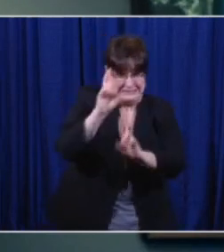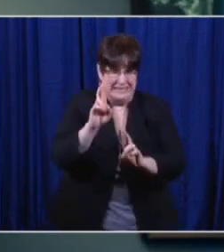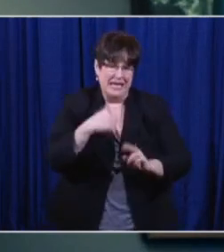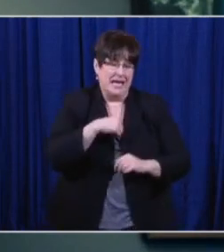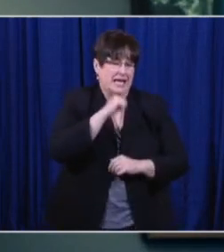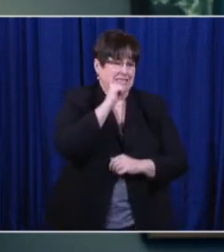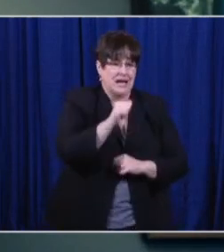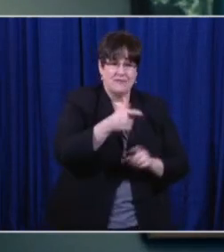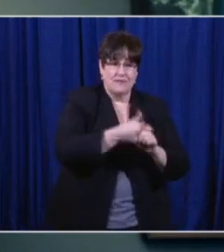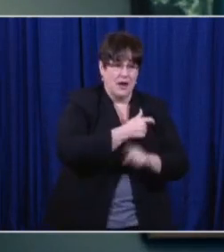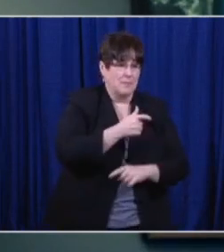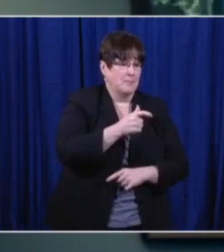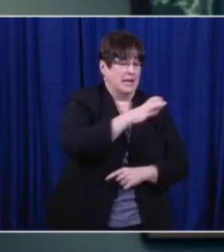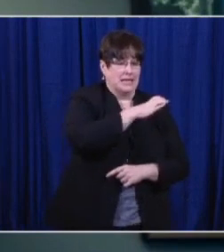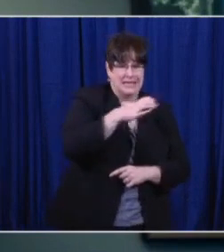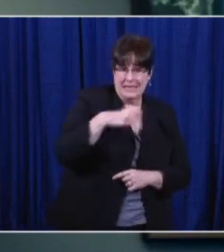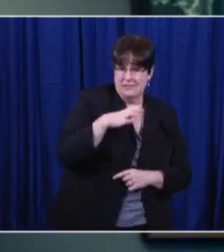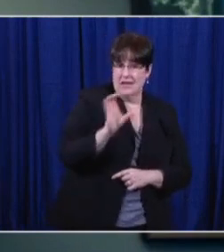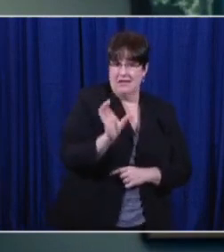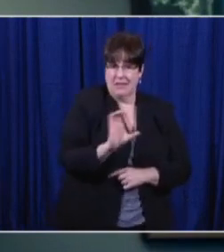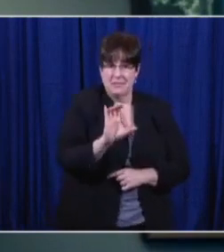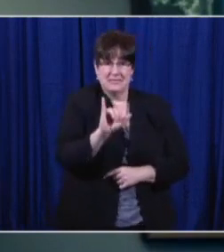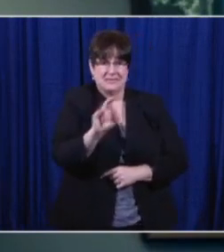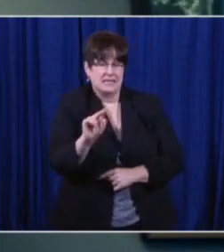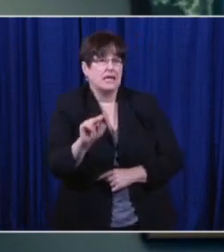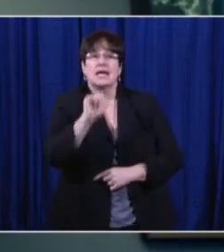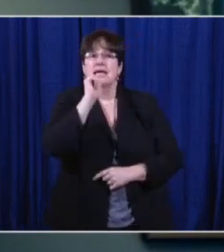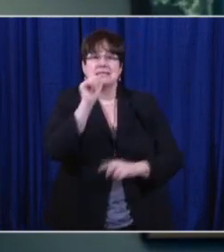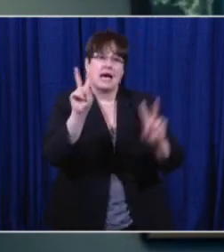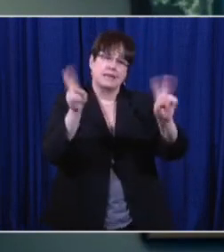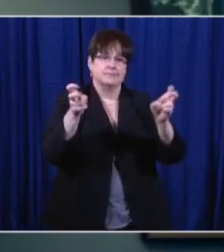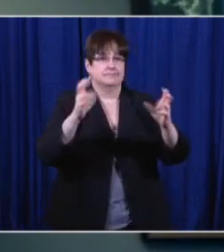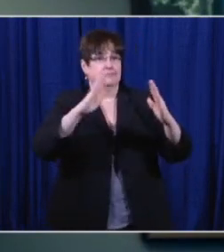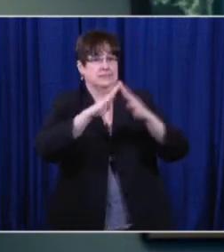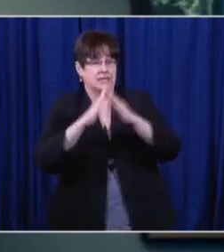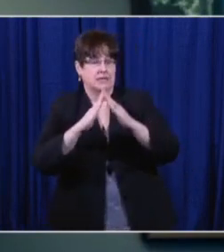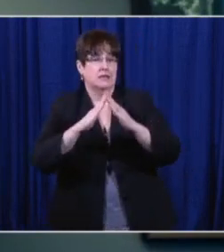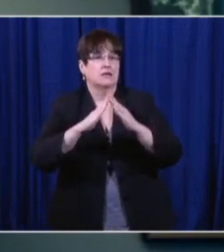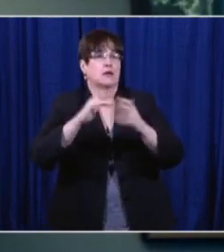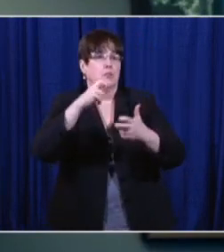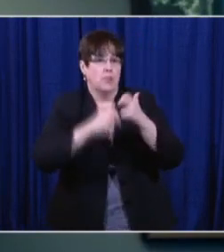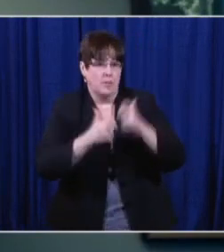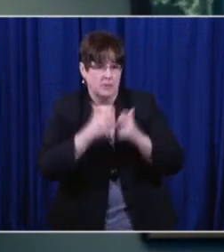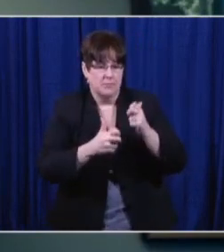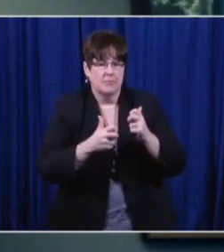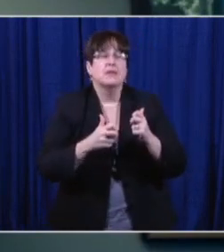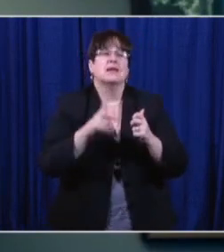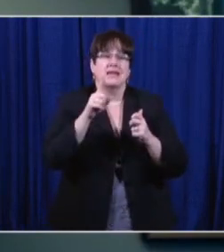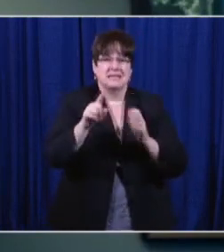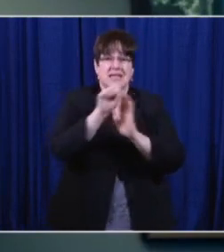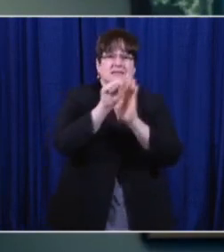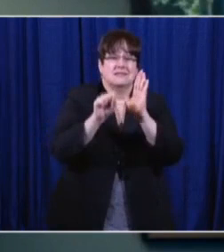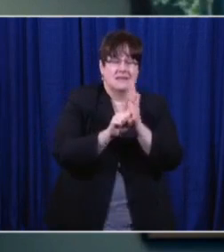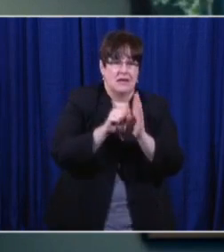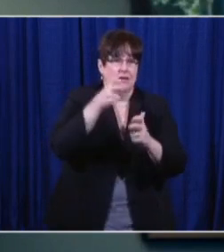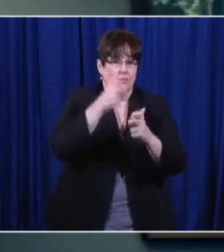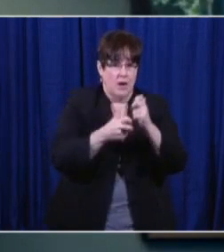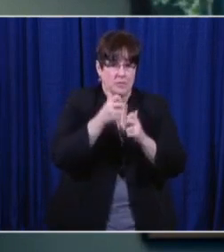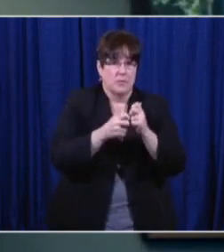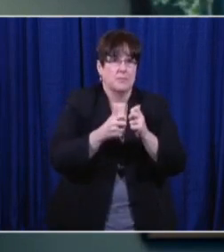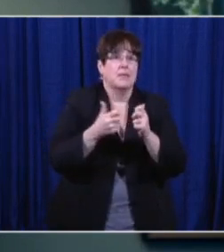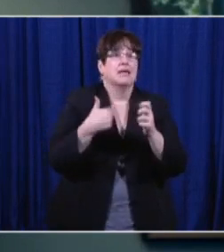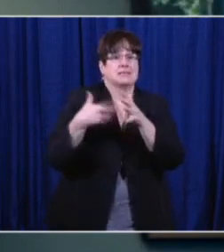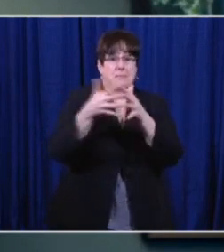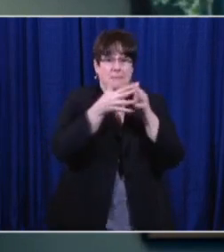Columbus. This is not a metro problem. This is a statewide and a countrywide problem. And I want people in